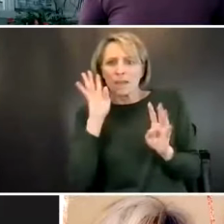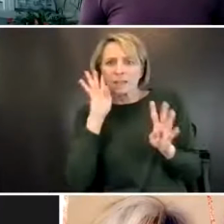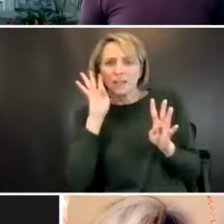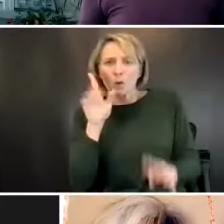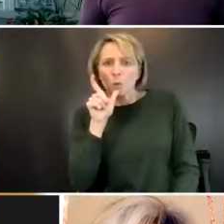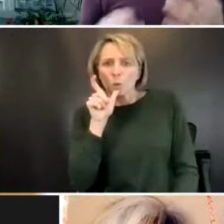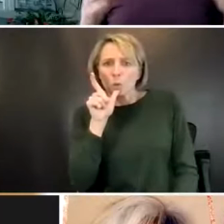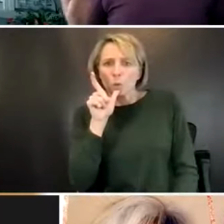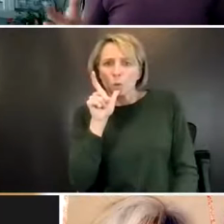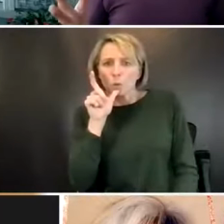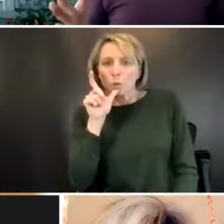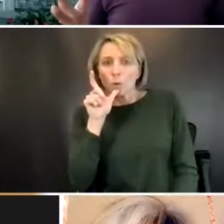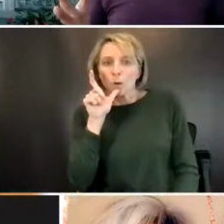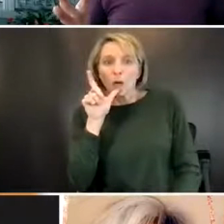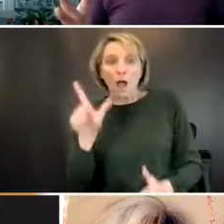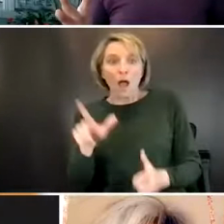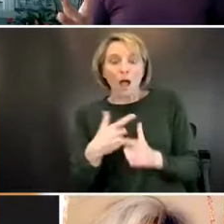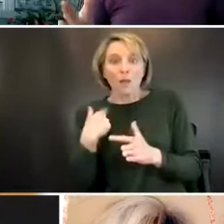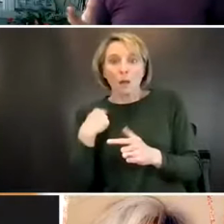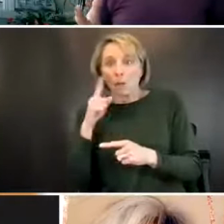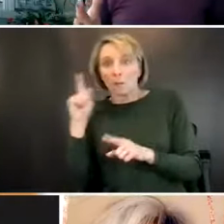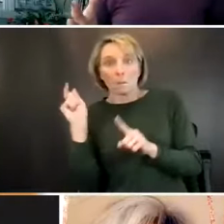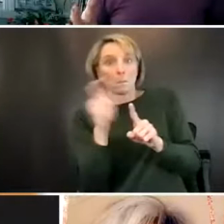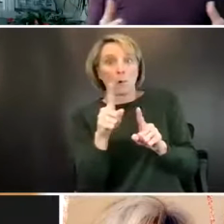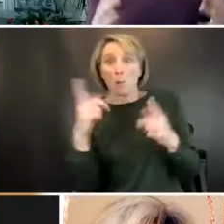And what we see before us is this.